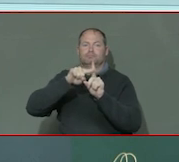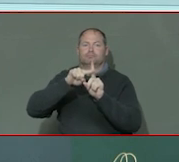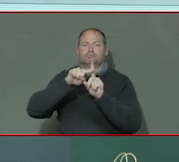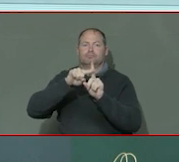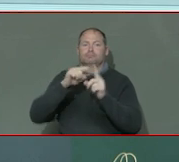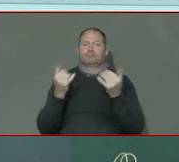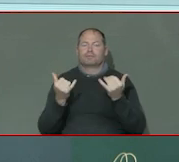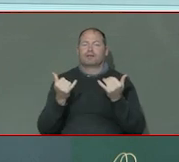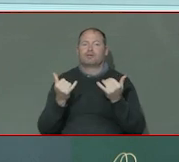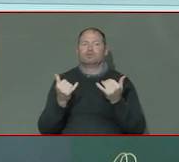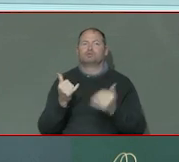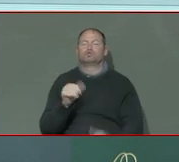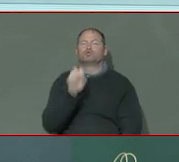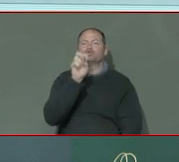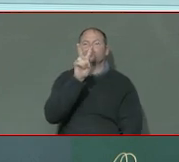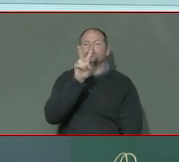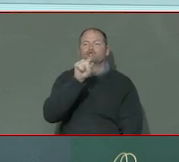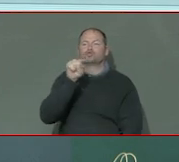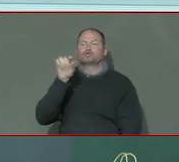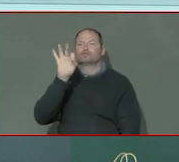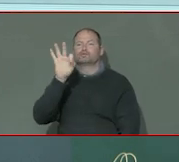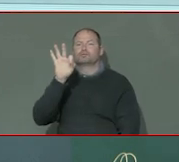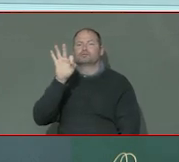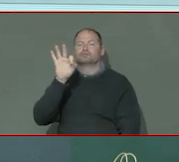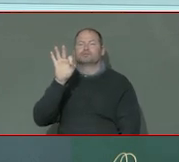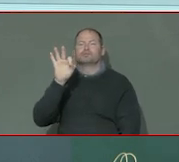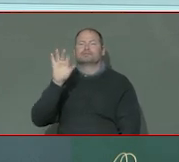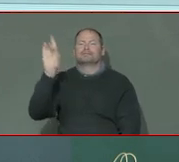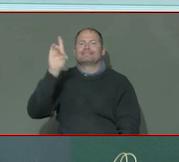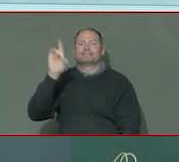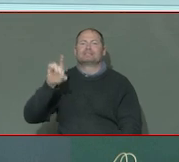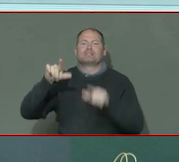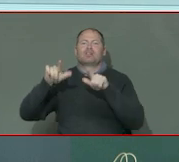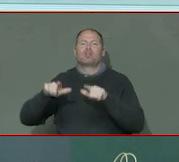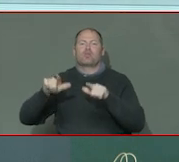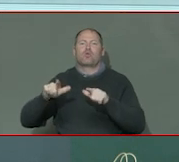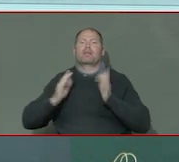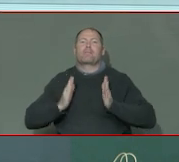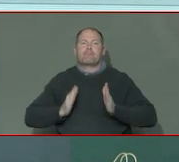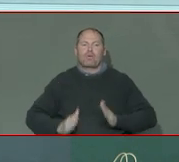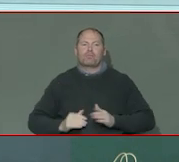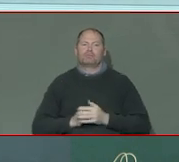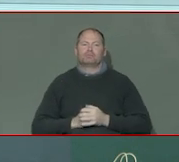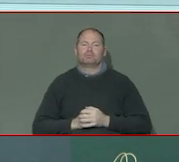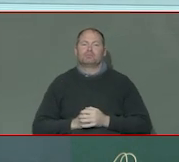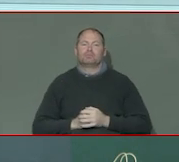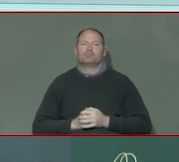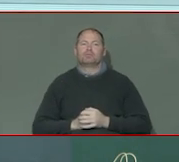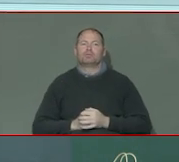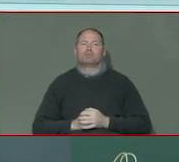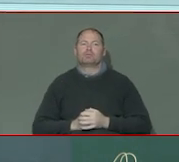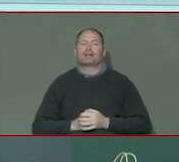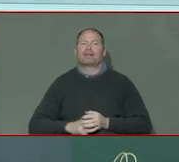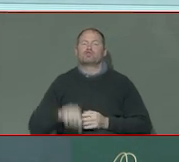3 degrees lower than body temperature. It's not 2 to 3 degrees, you will freeze off. It's 2 to